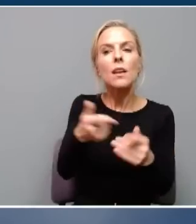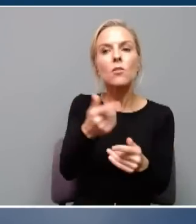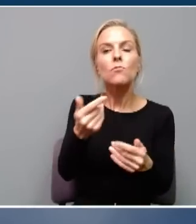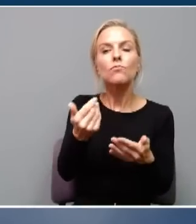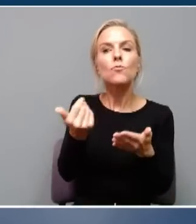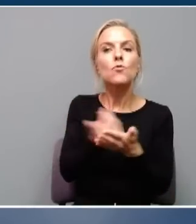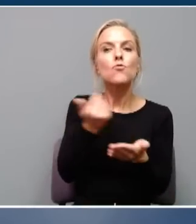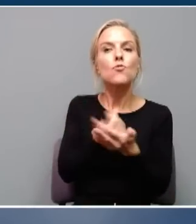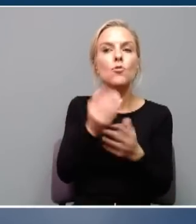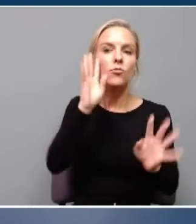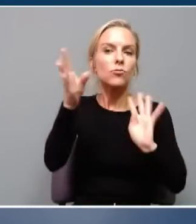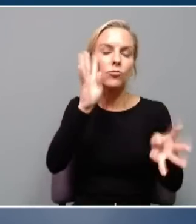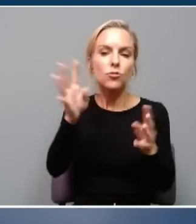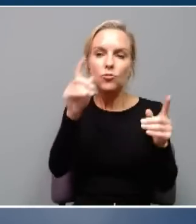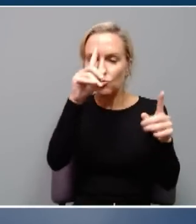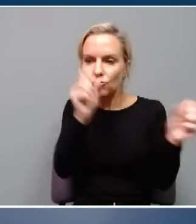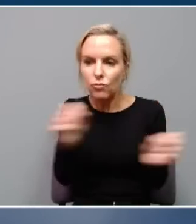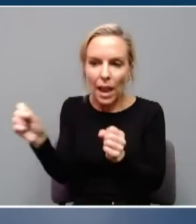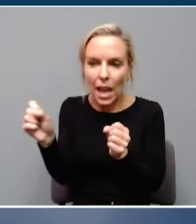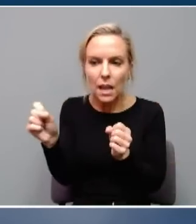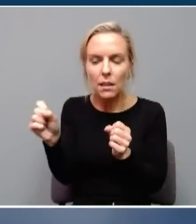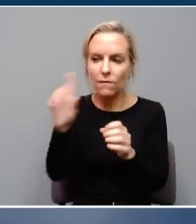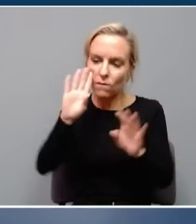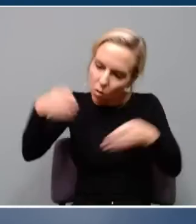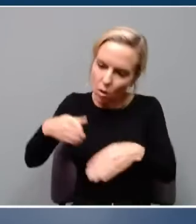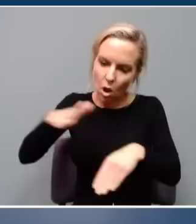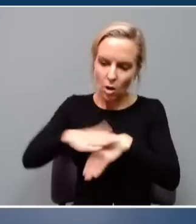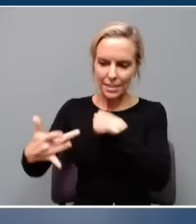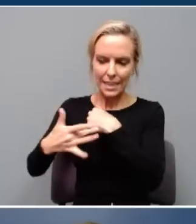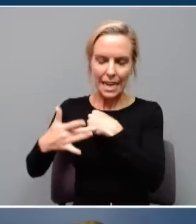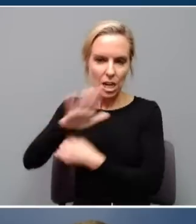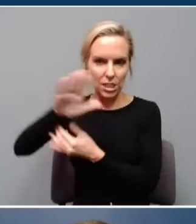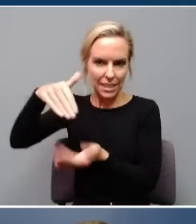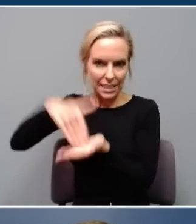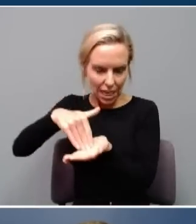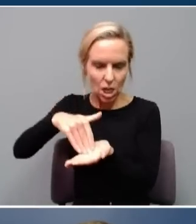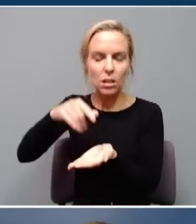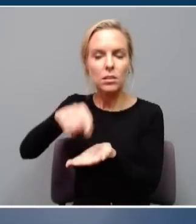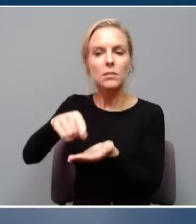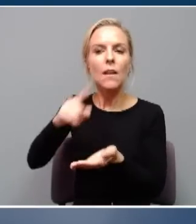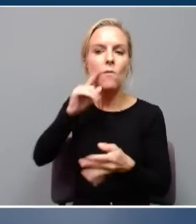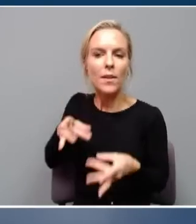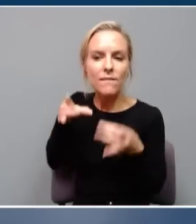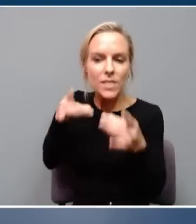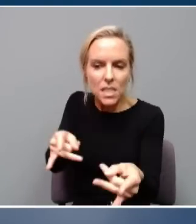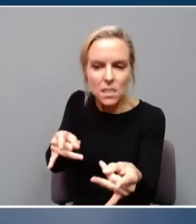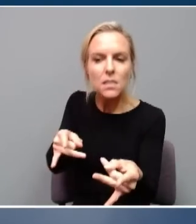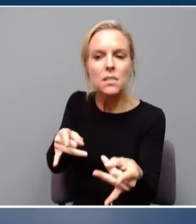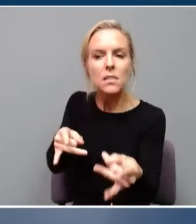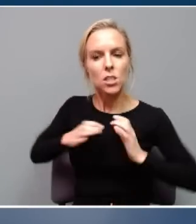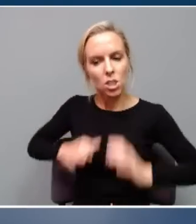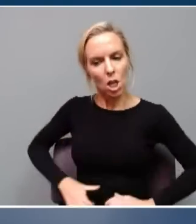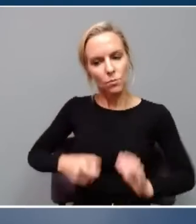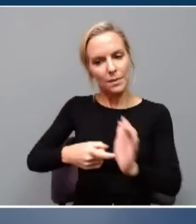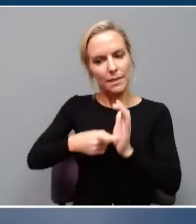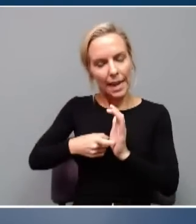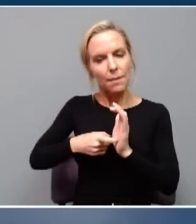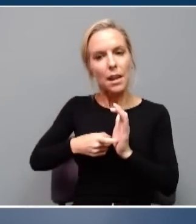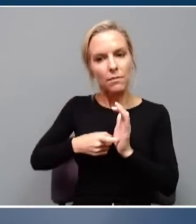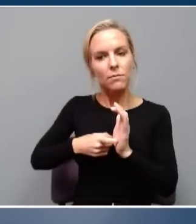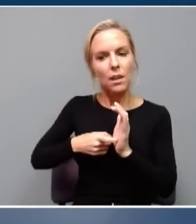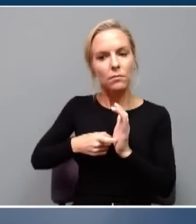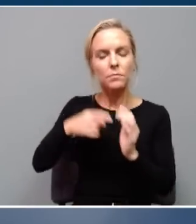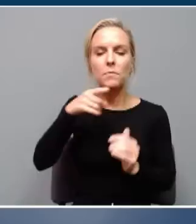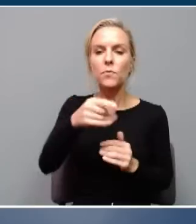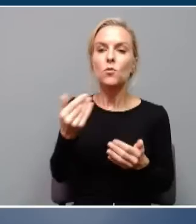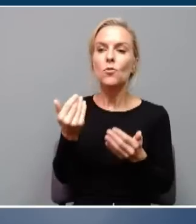the company more technology-centered. It prompts increases in efficiencies and customer demand. This new philosophy helped